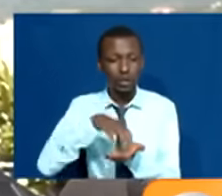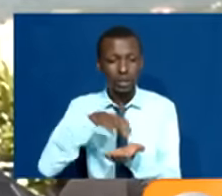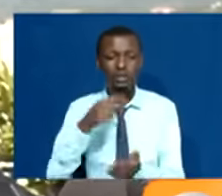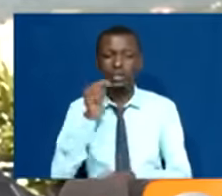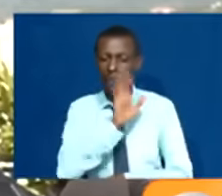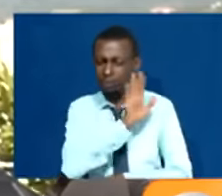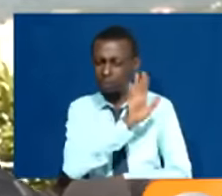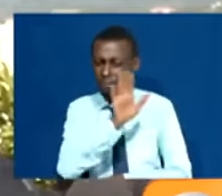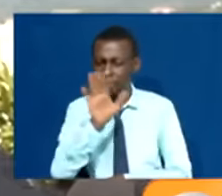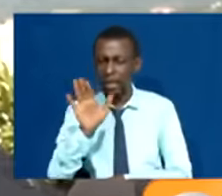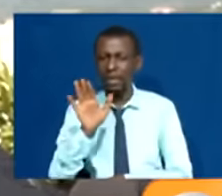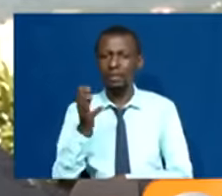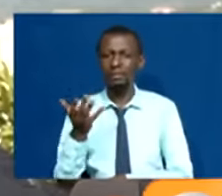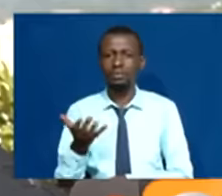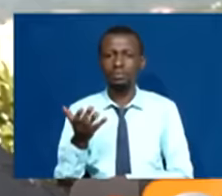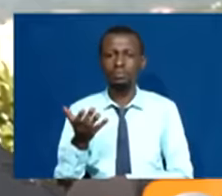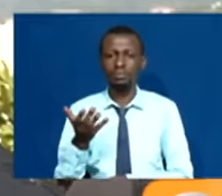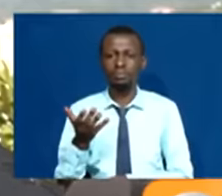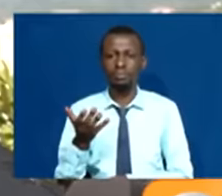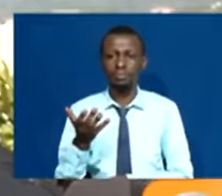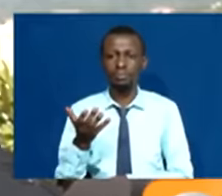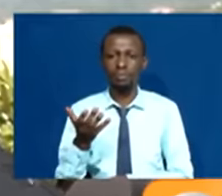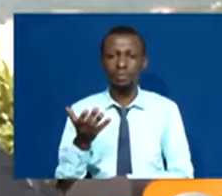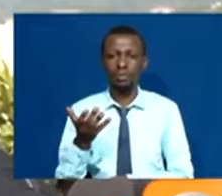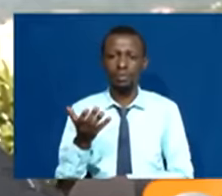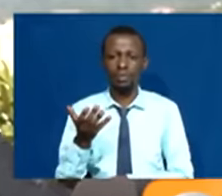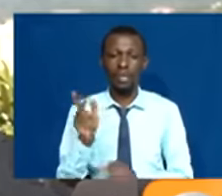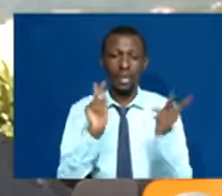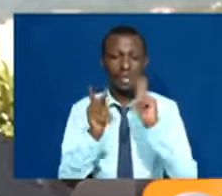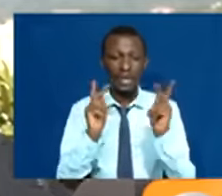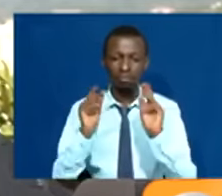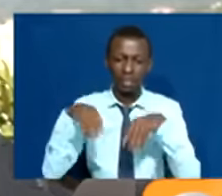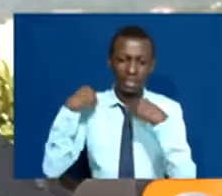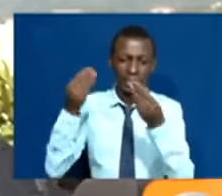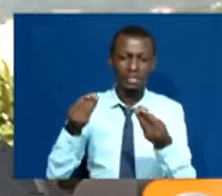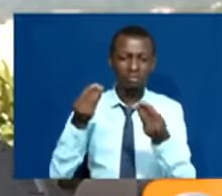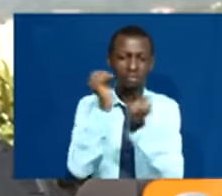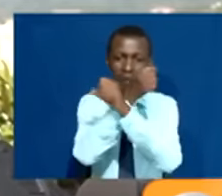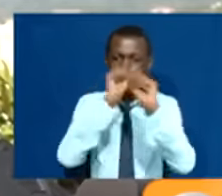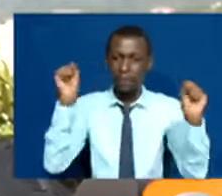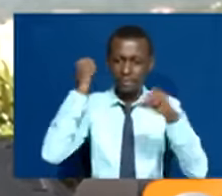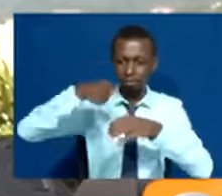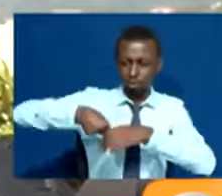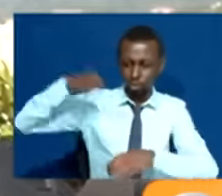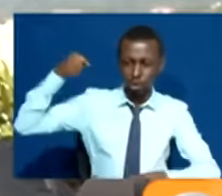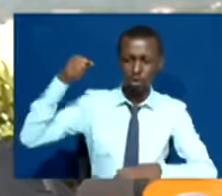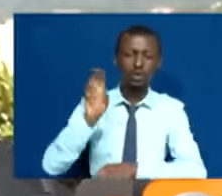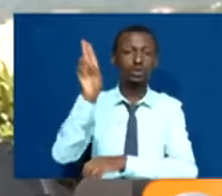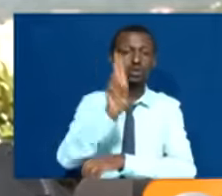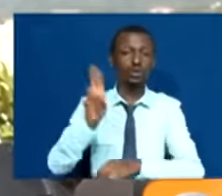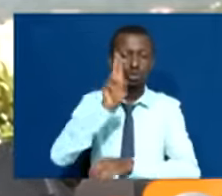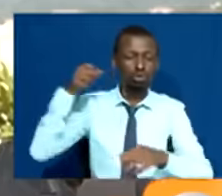and said that he was given a sword, the ceremonial sword was given at Kasarani, and that he was going to use that sword